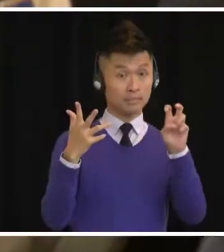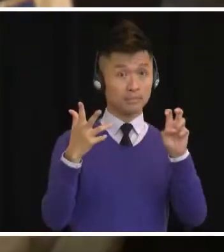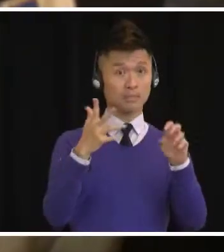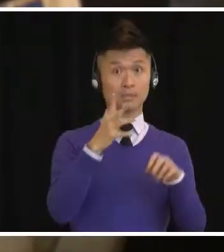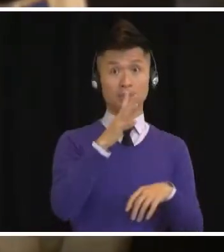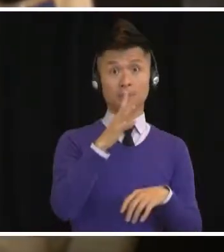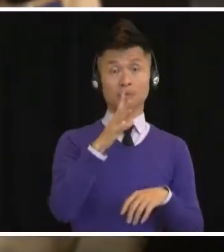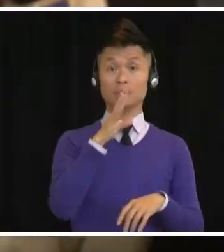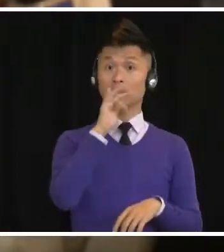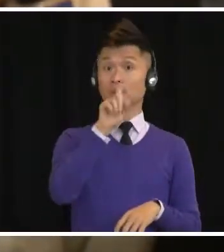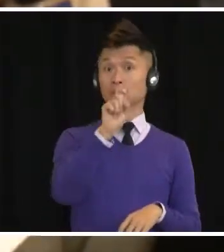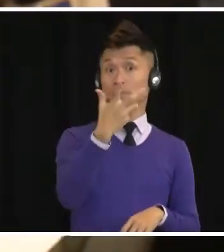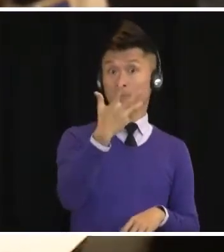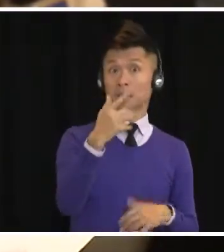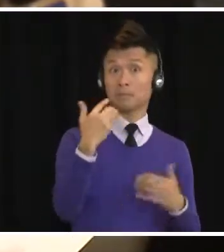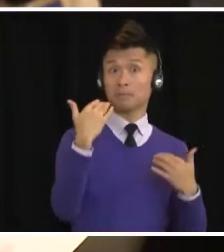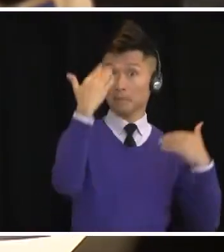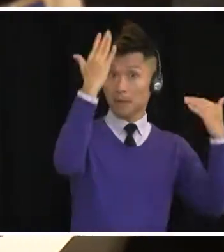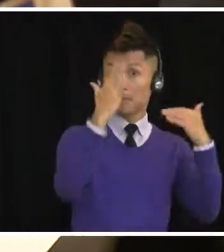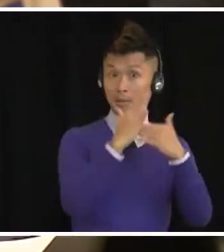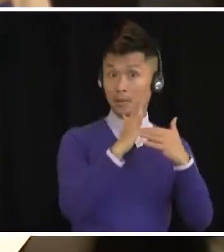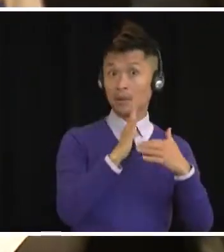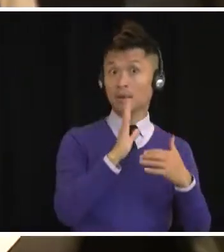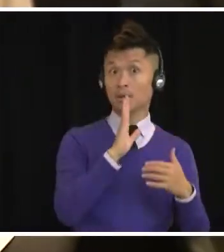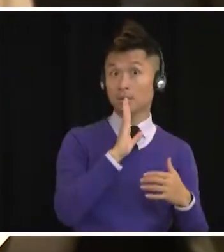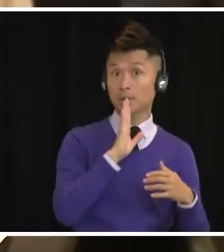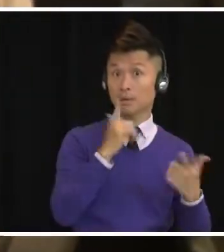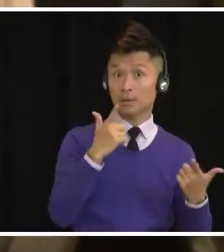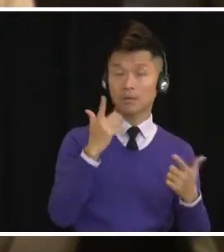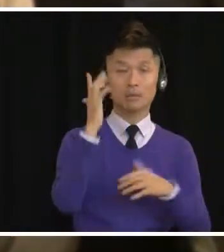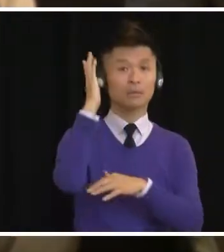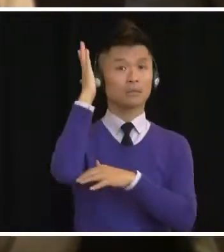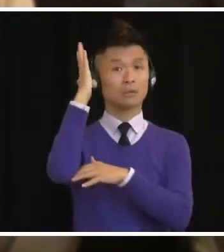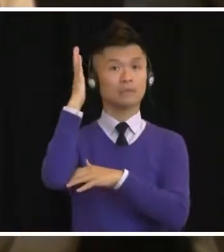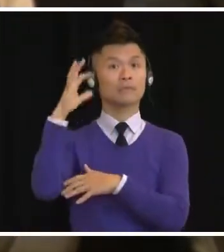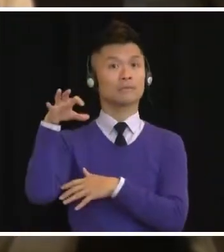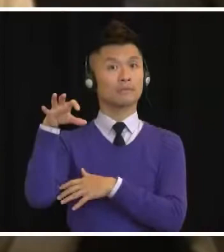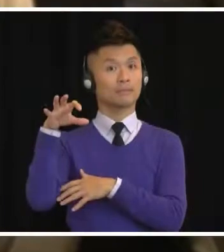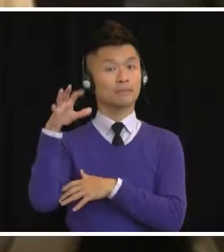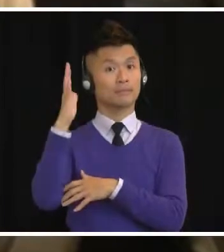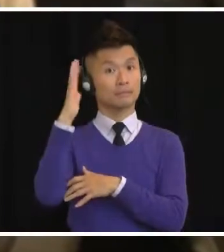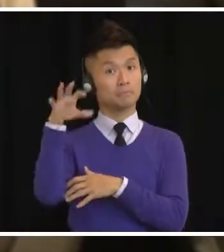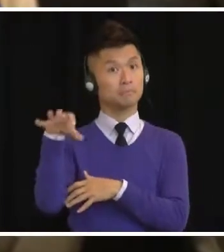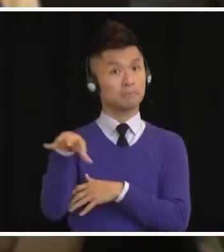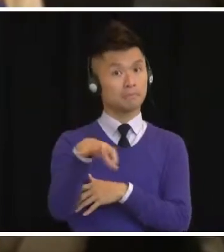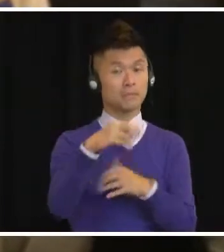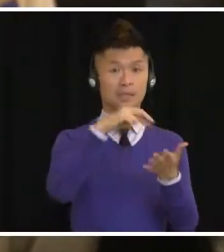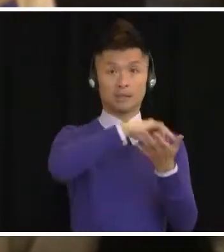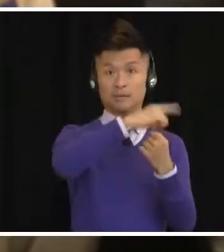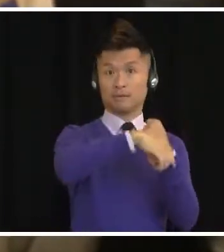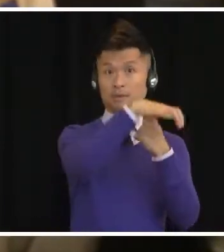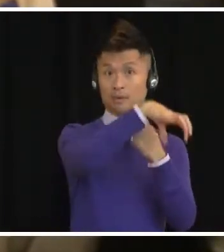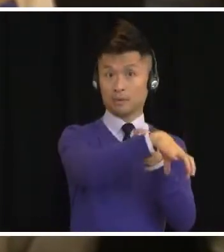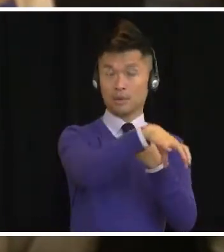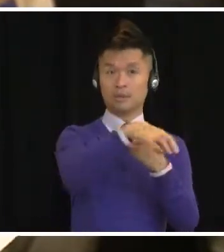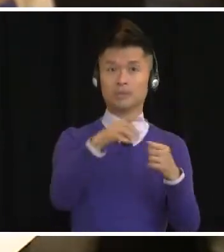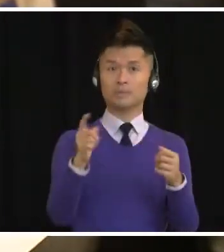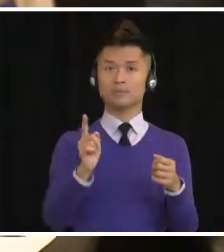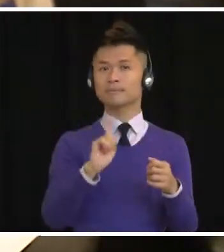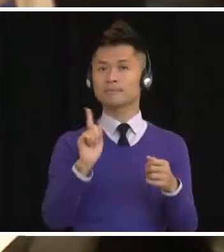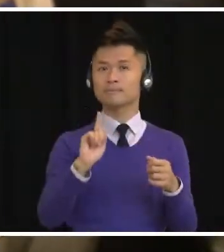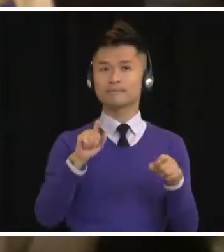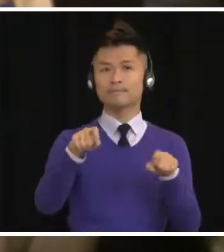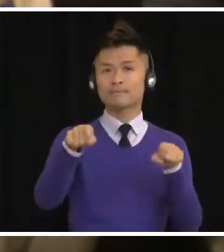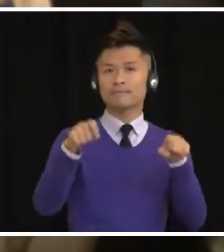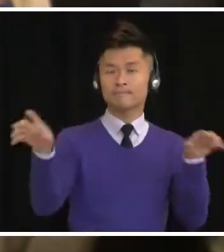20-year-old believe they are mature enough. So how do we initiate